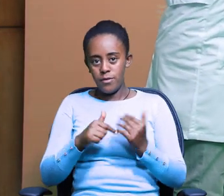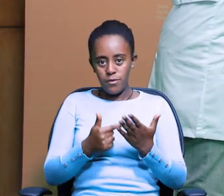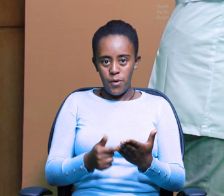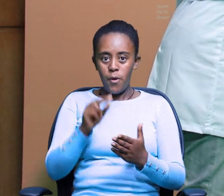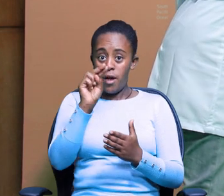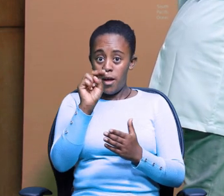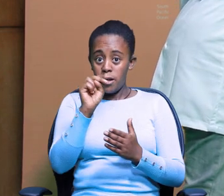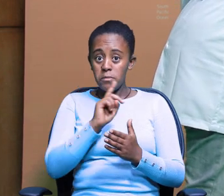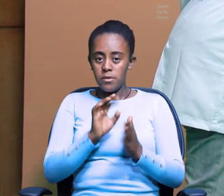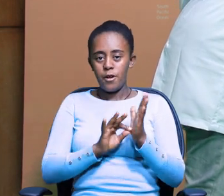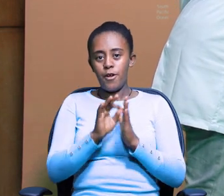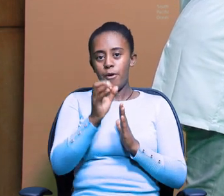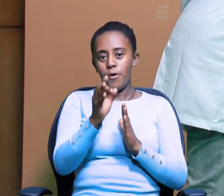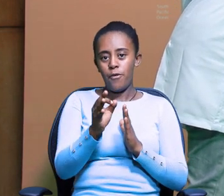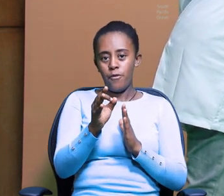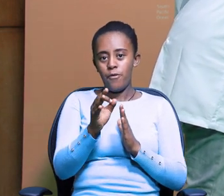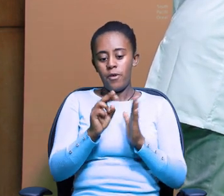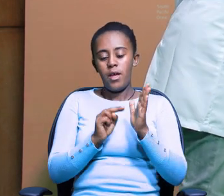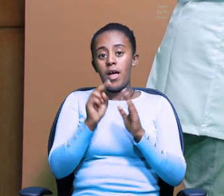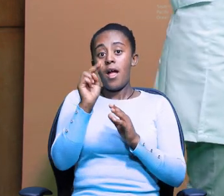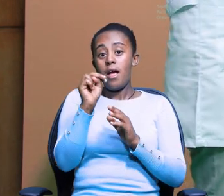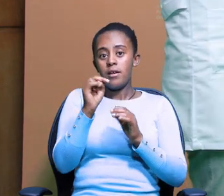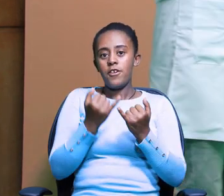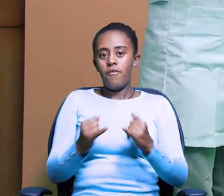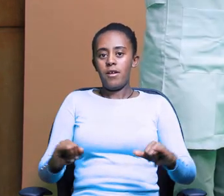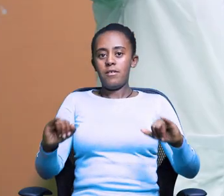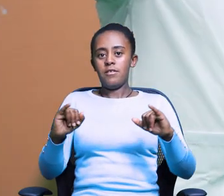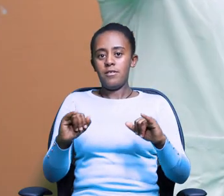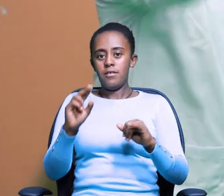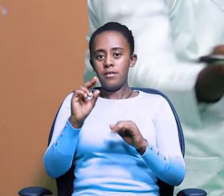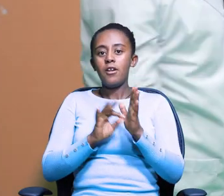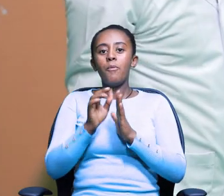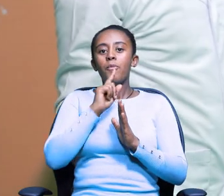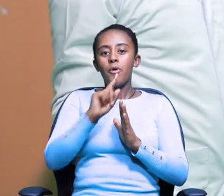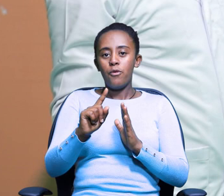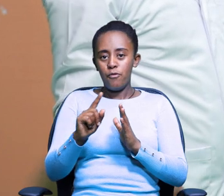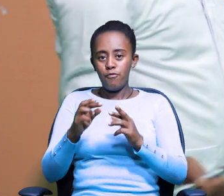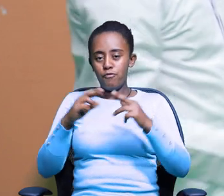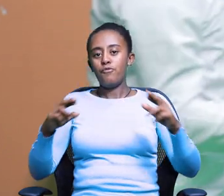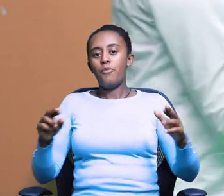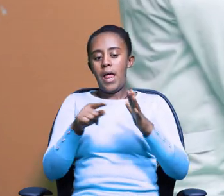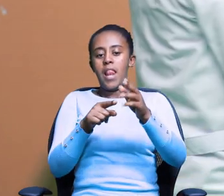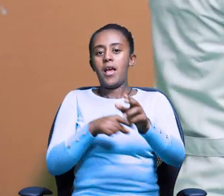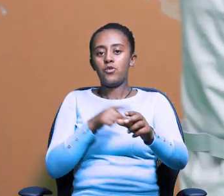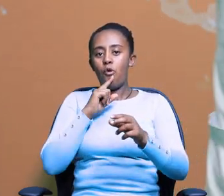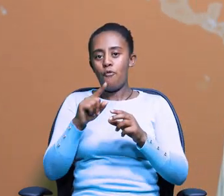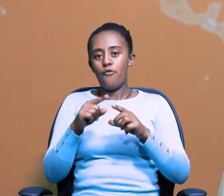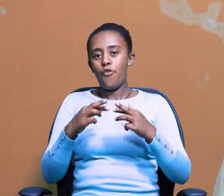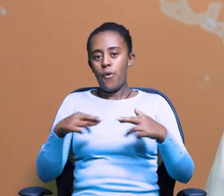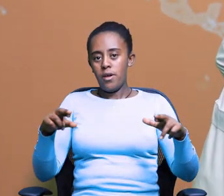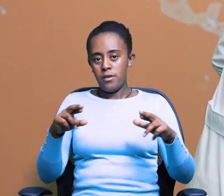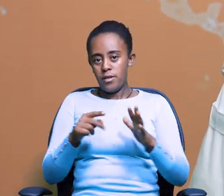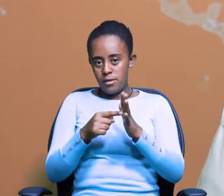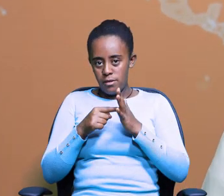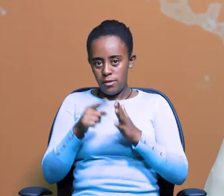is what? The number of N divided by the length, number of turns divided by the length of the wire. Therefore, example has,